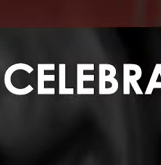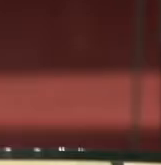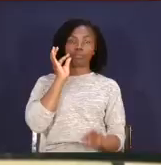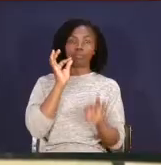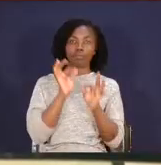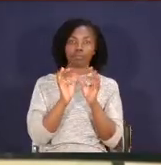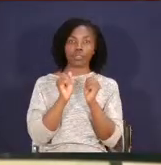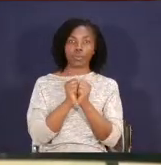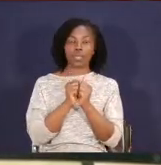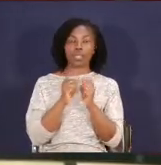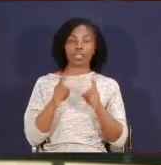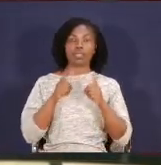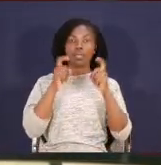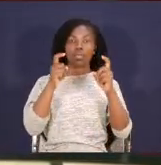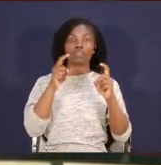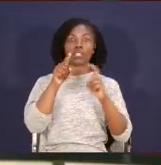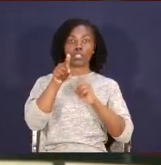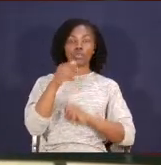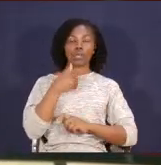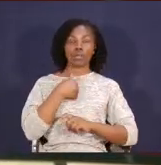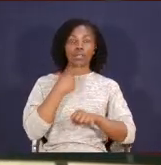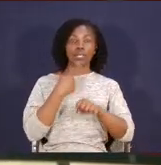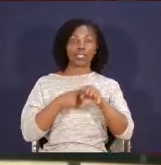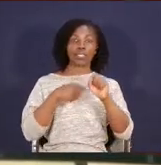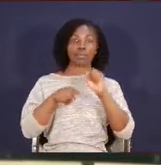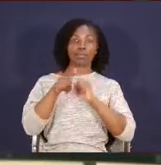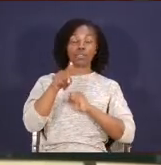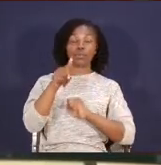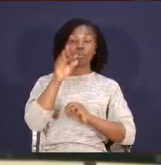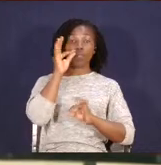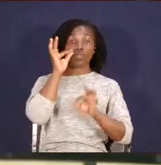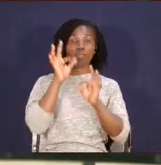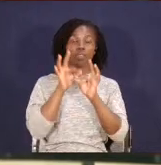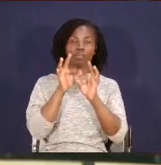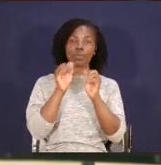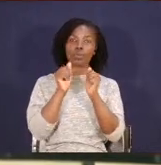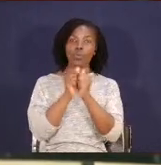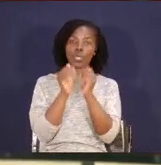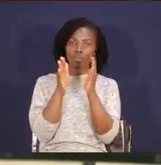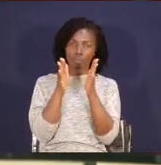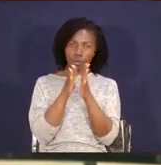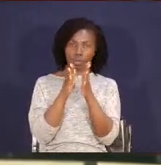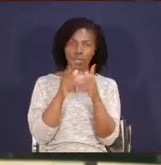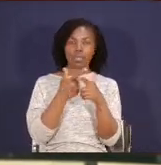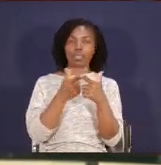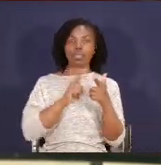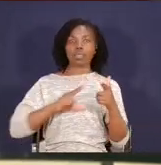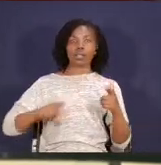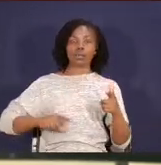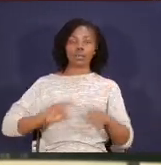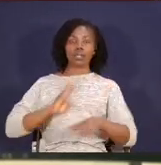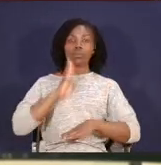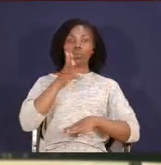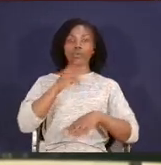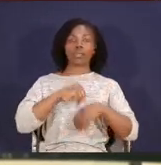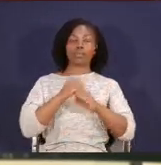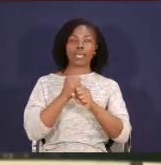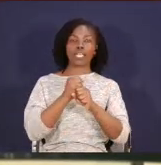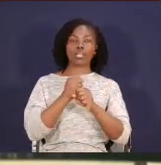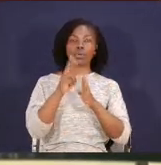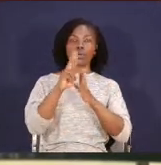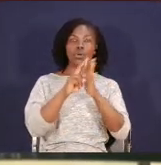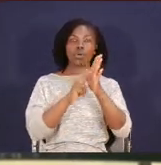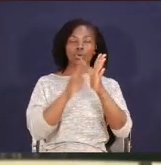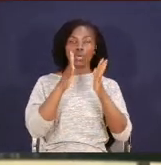that you have. And when you are faithful with little, God will make you ruler over much. This